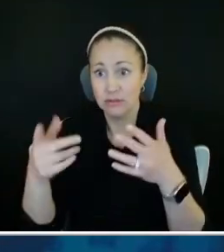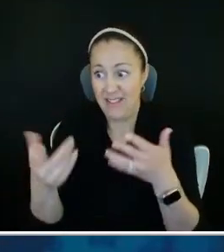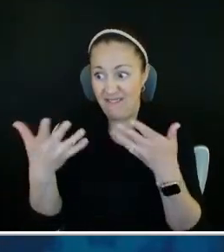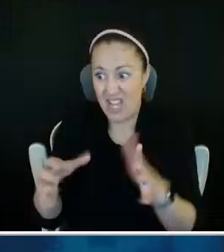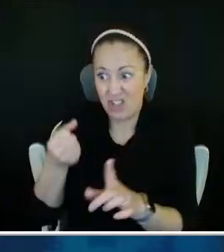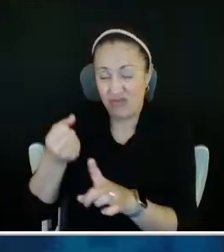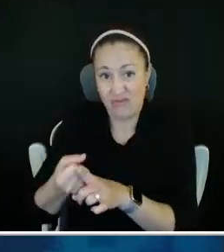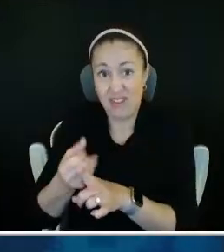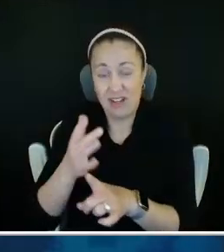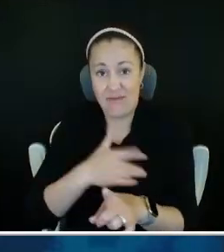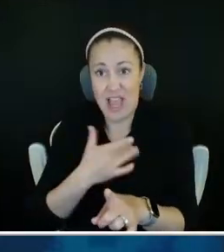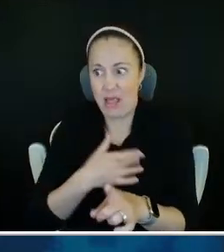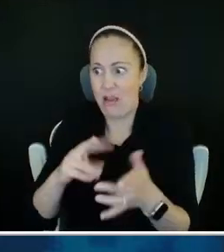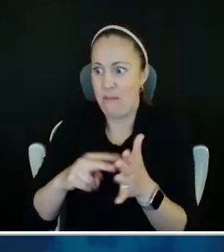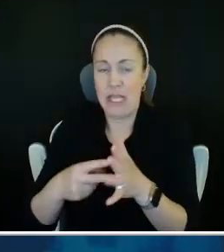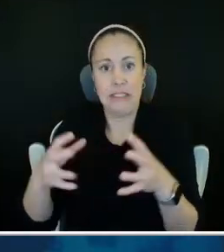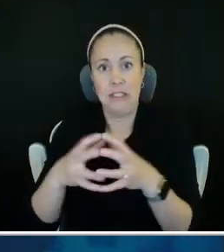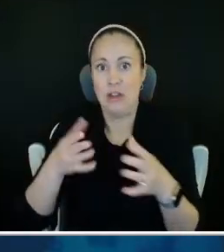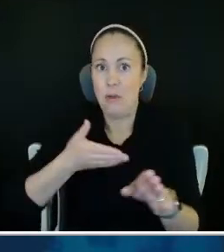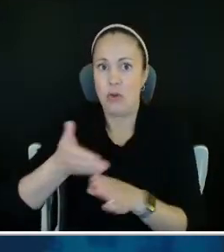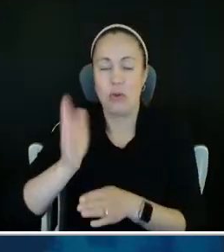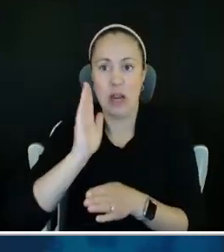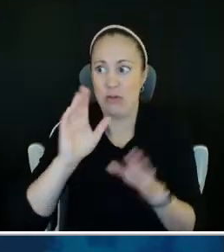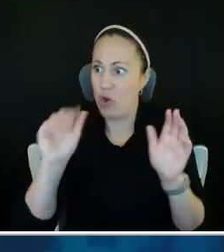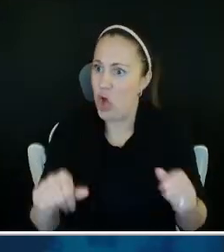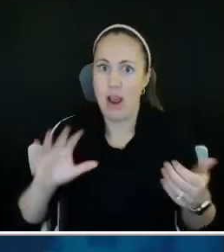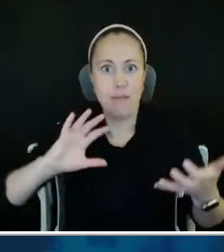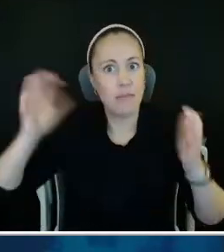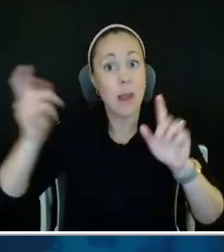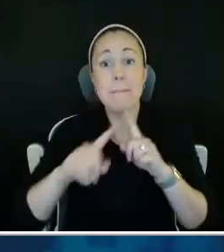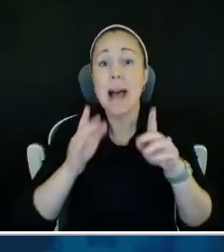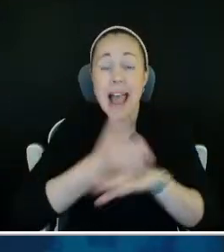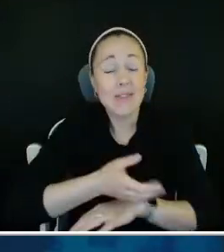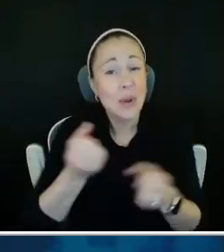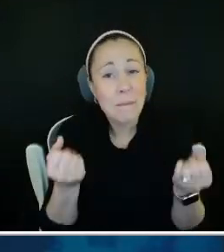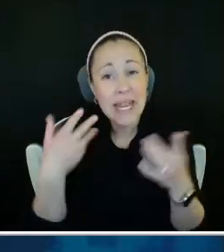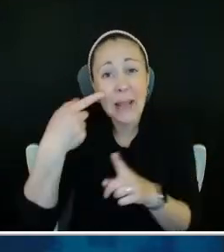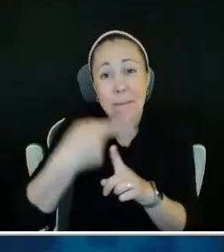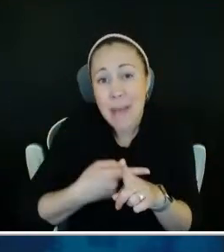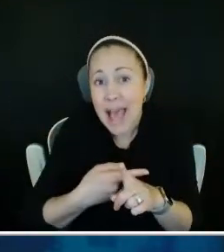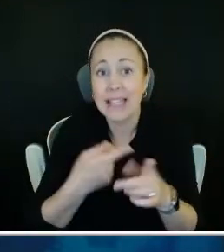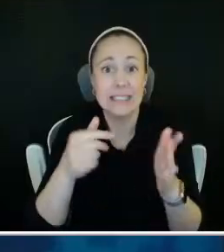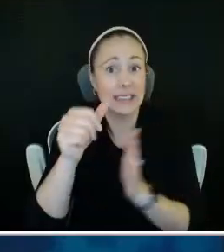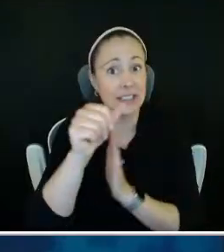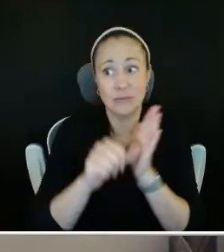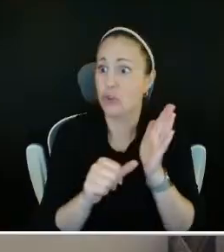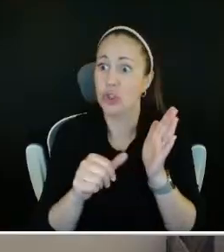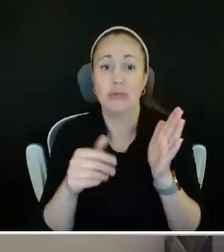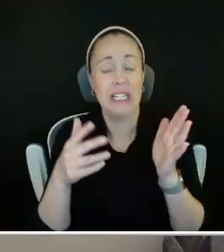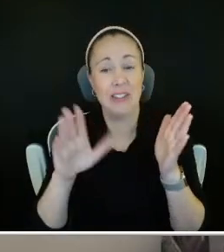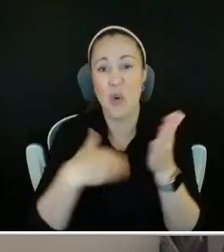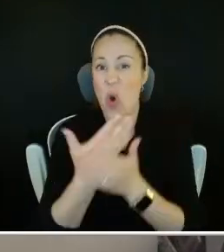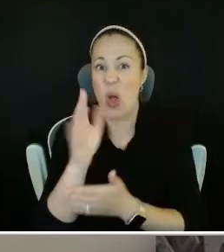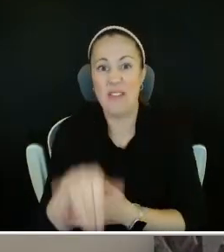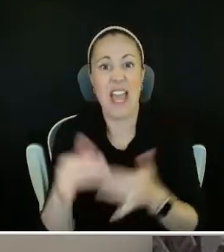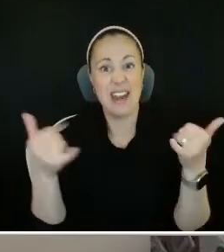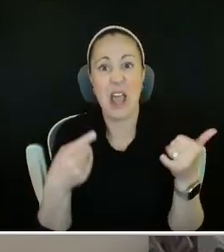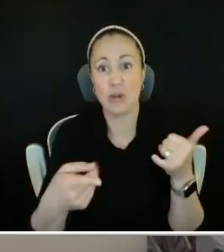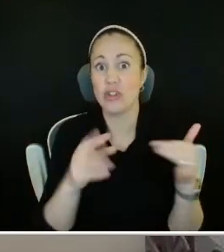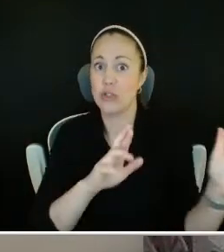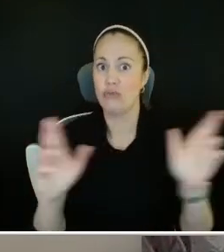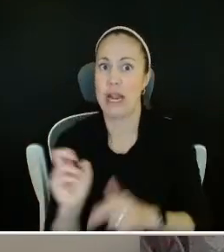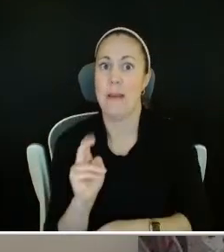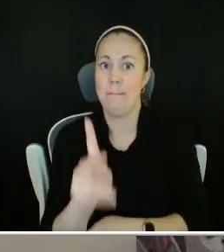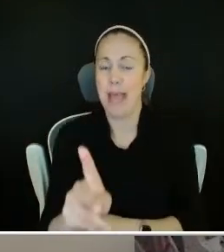and months of rehabilitation, she's now been cleared to return to the field. Jessica Lovell shows us. Lael Barnes' love of